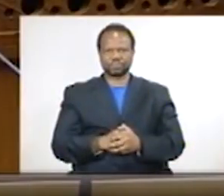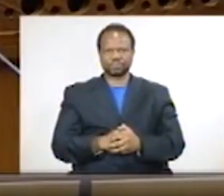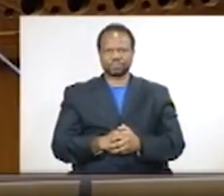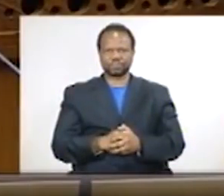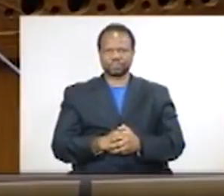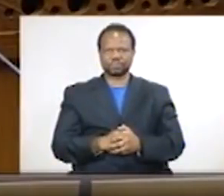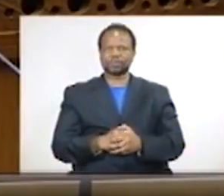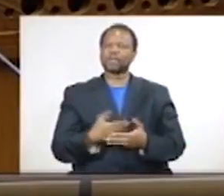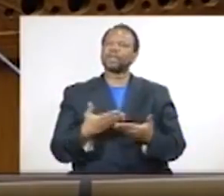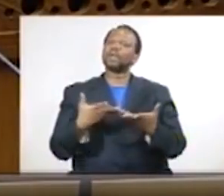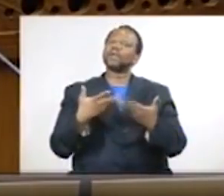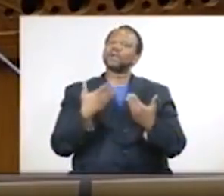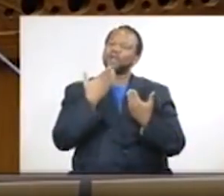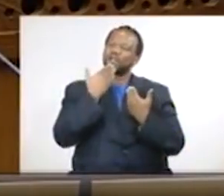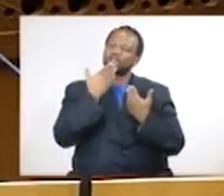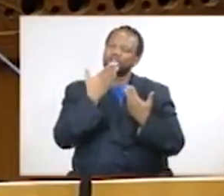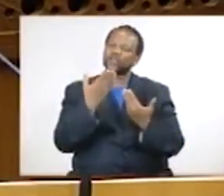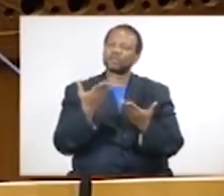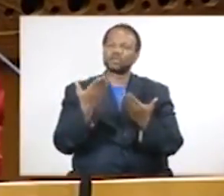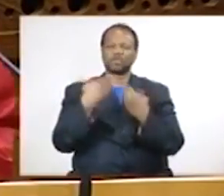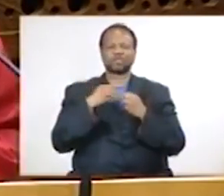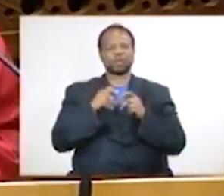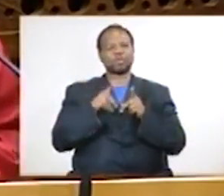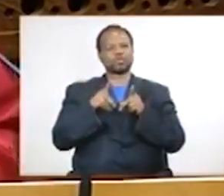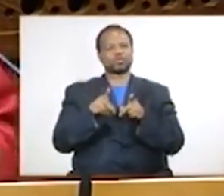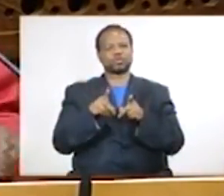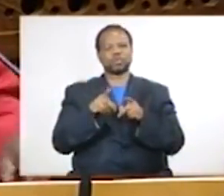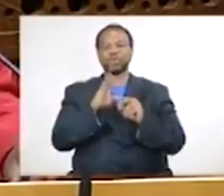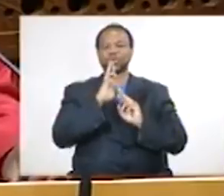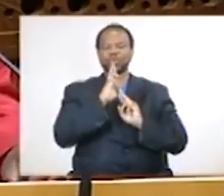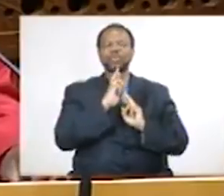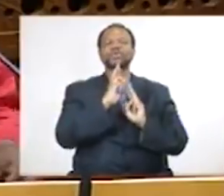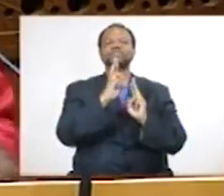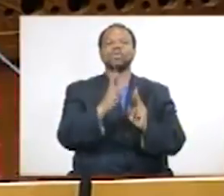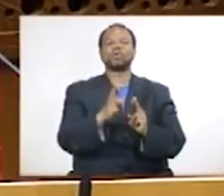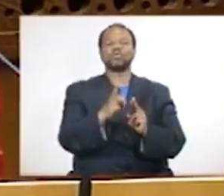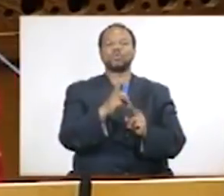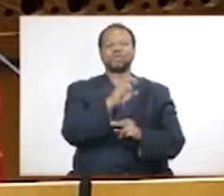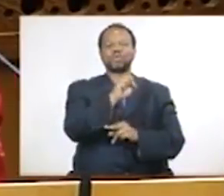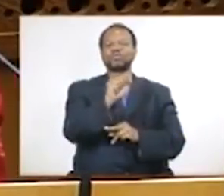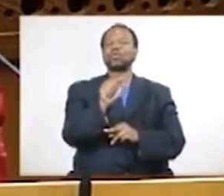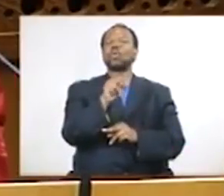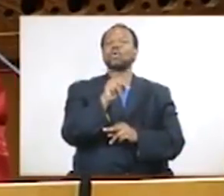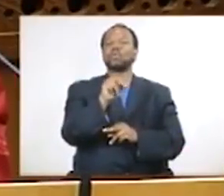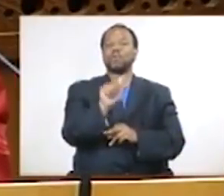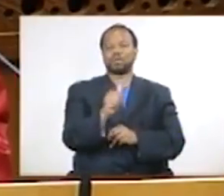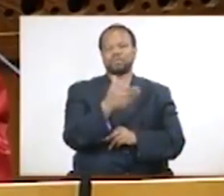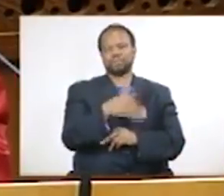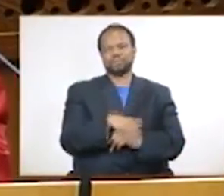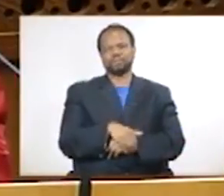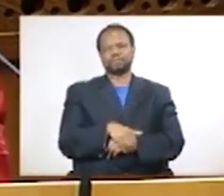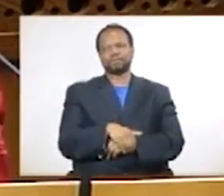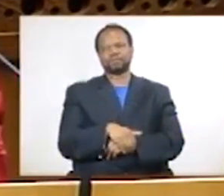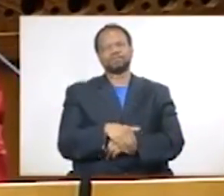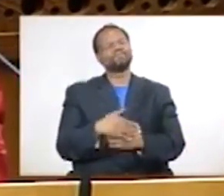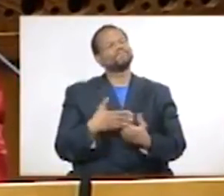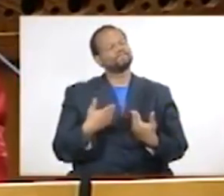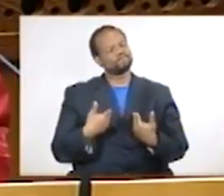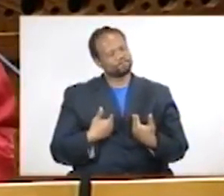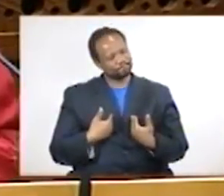and the President of the Republic of South Africa, and honorable members of this Parliament.